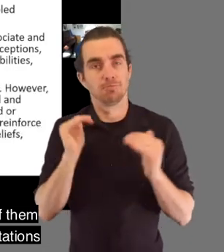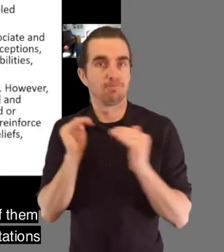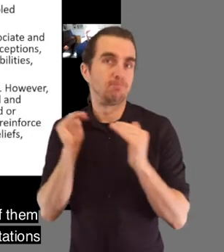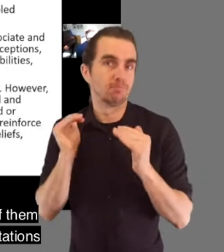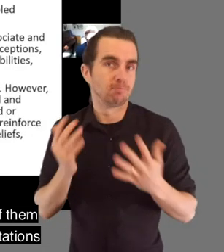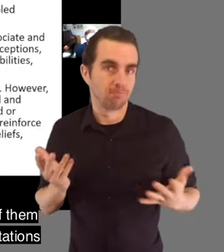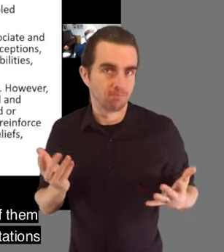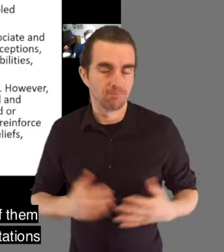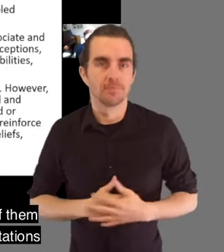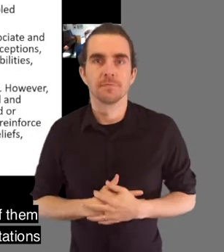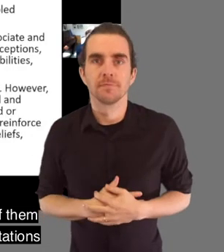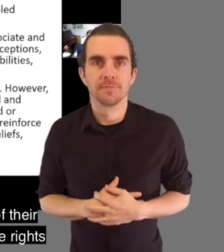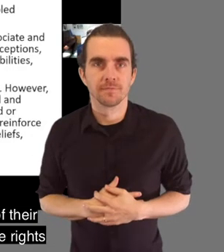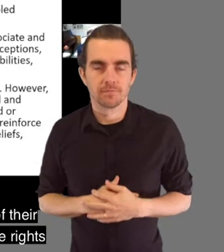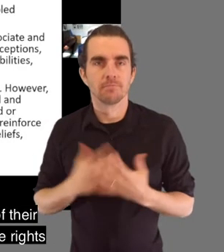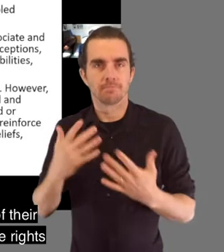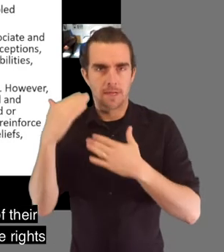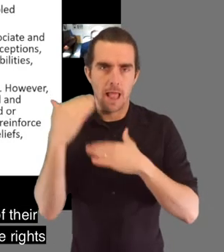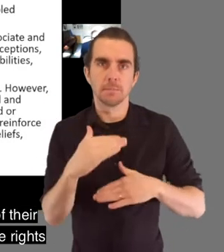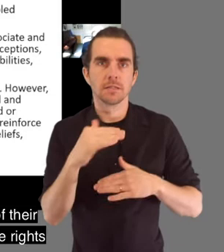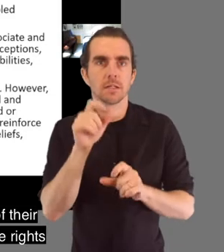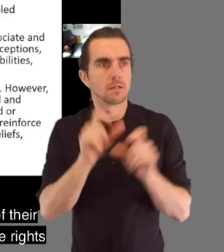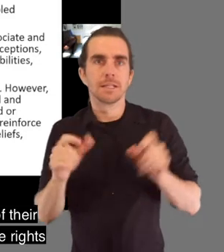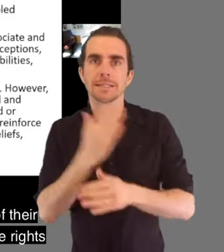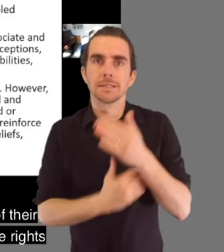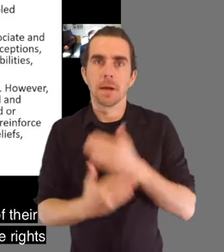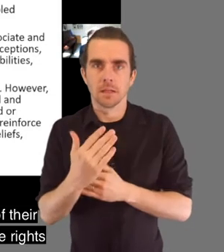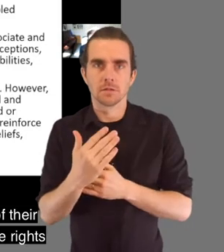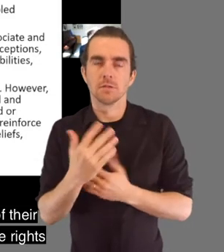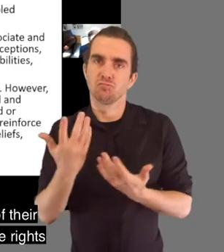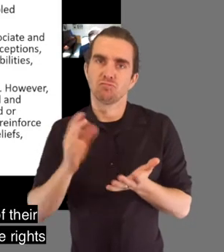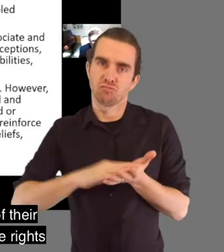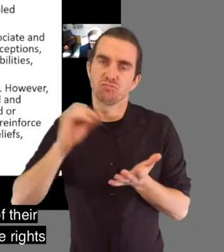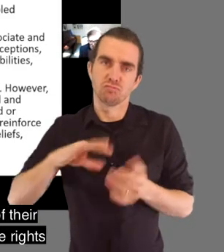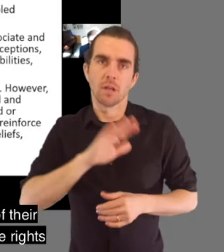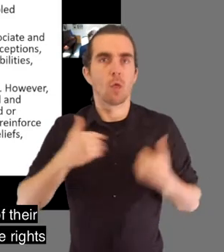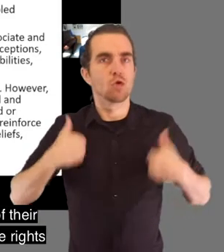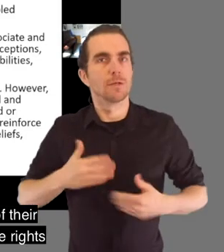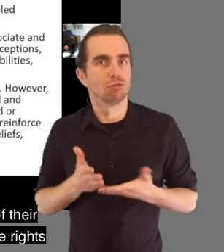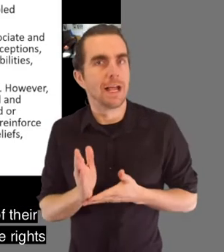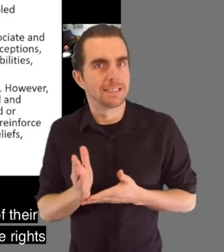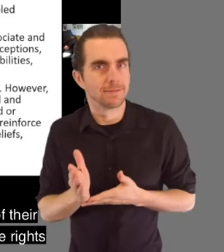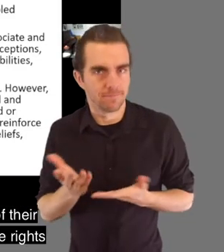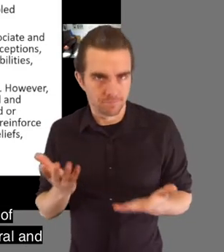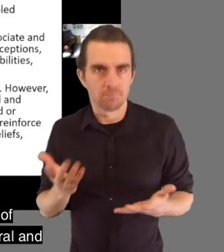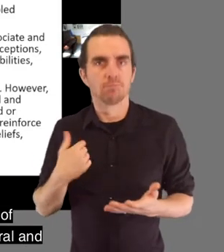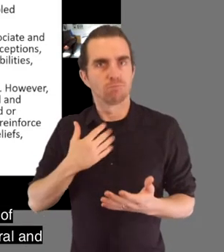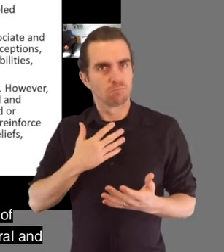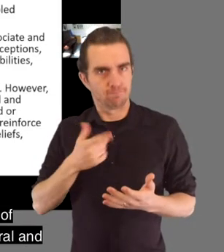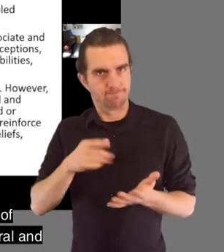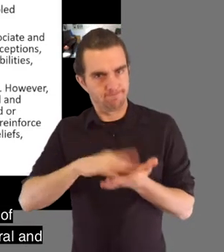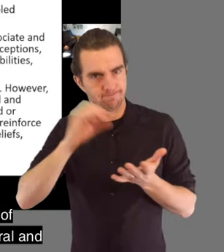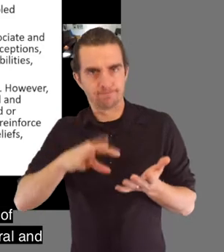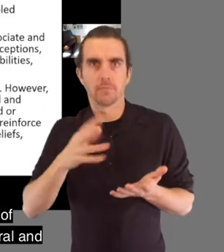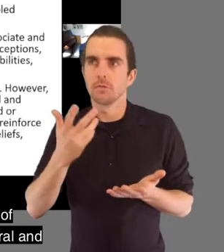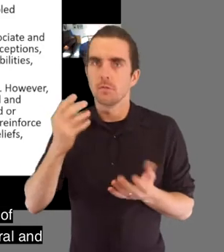people. Limitations on disabled people are violations of their basic human rights. However, these rights are often violated